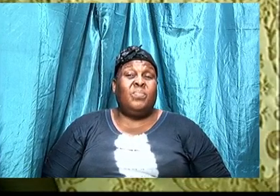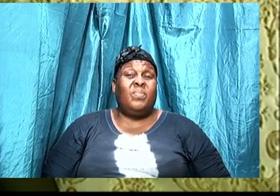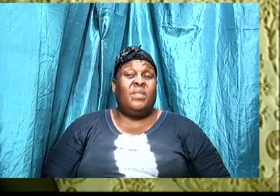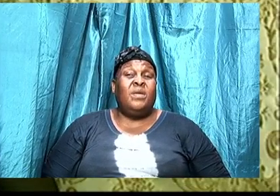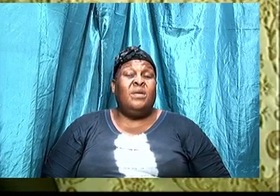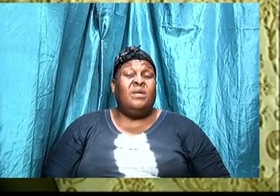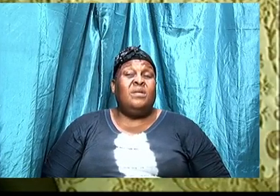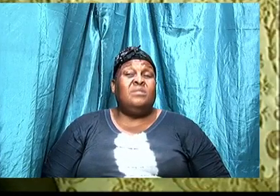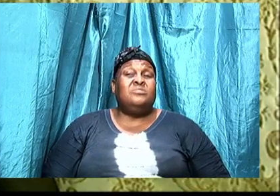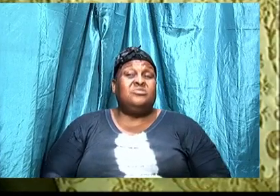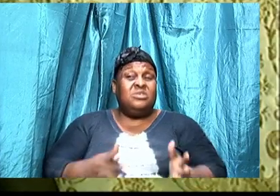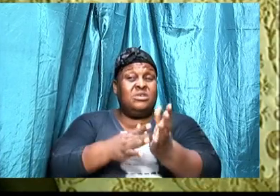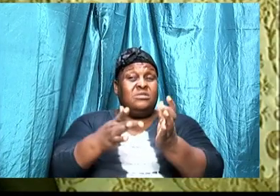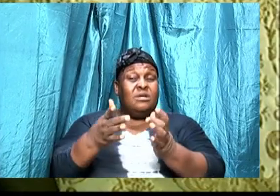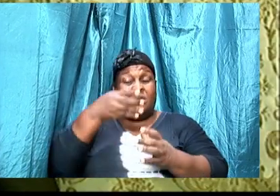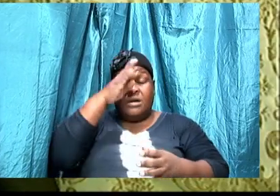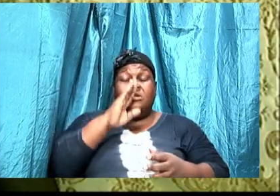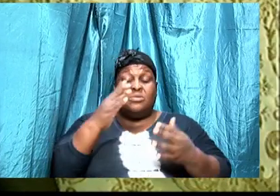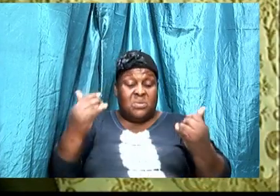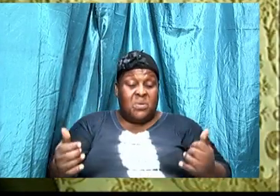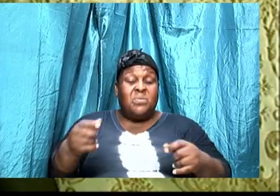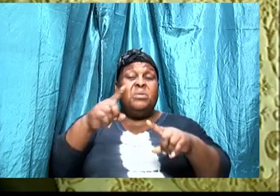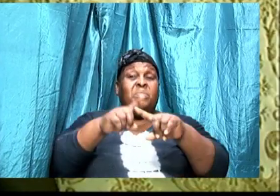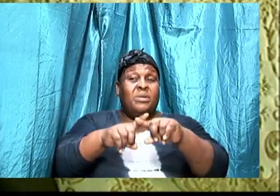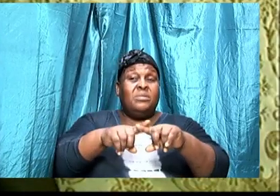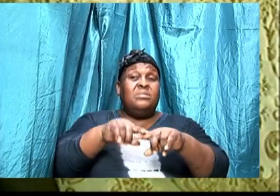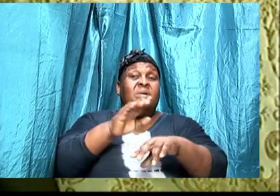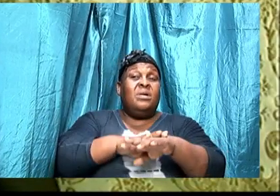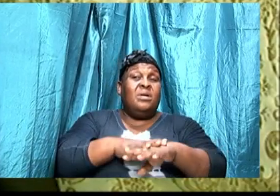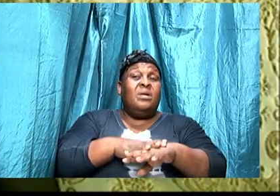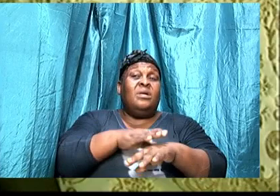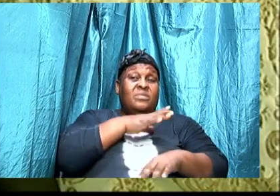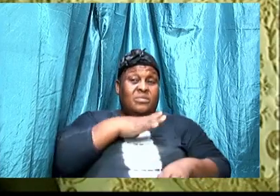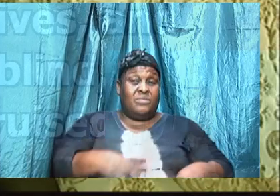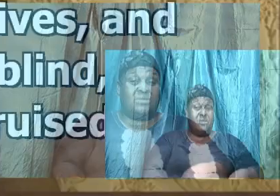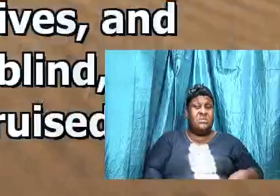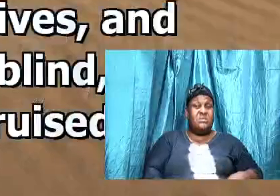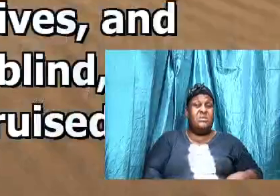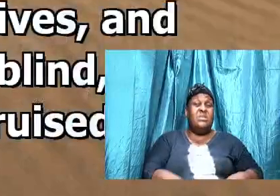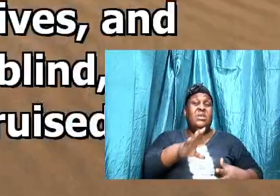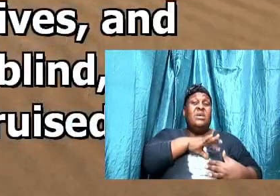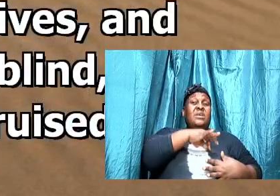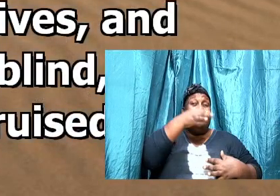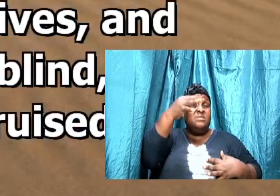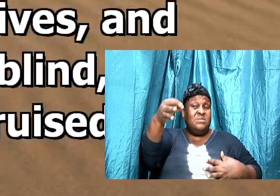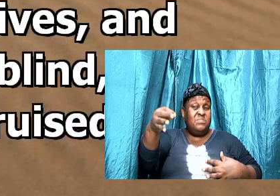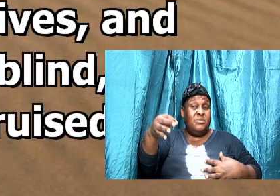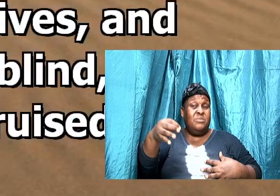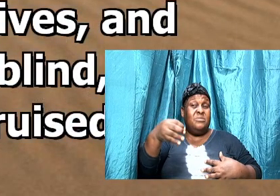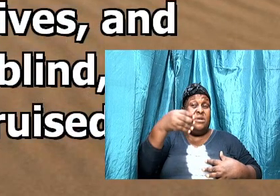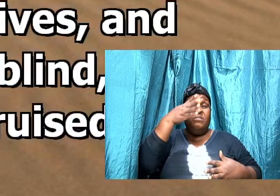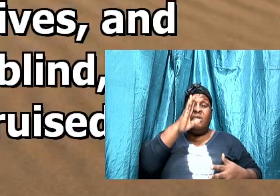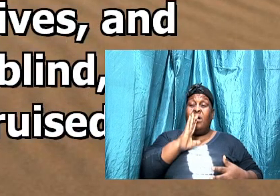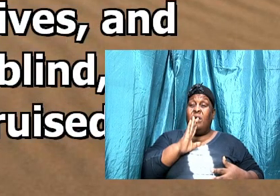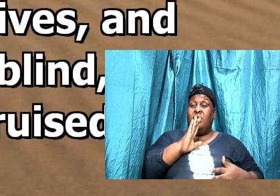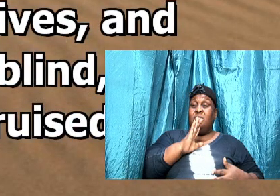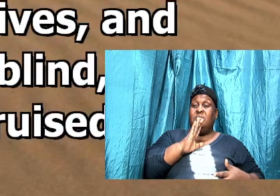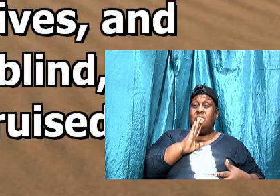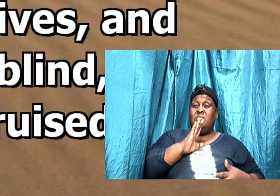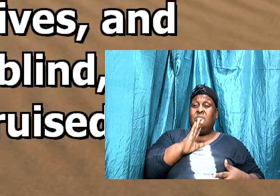He is now depending upon the church, as it were, the Spirit that has the Spirit of God. You